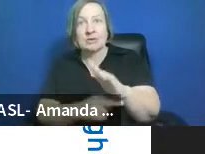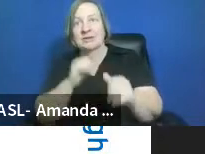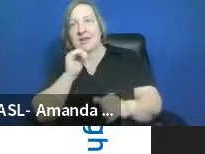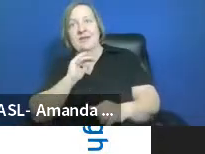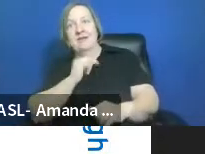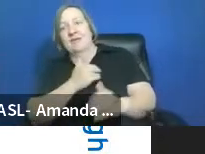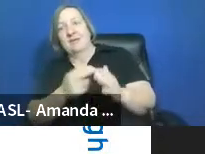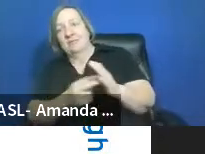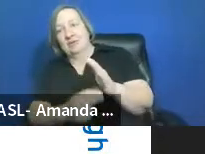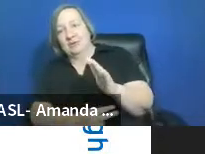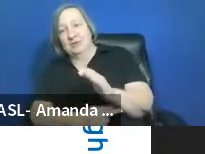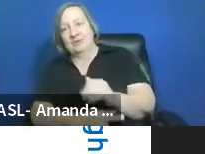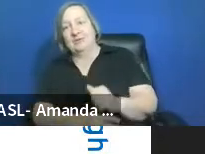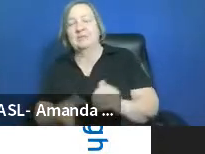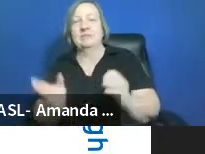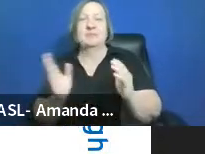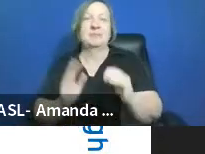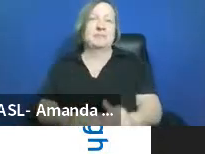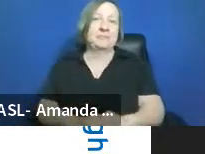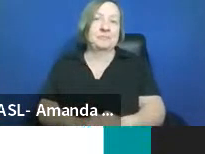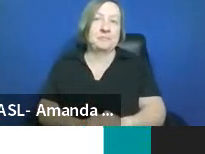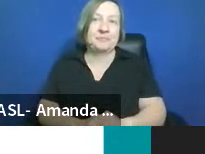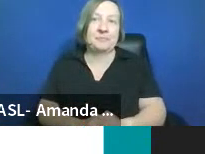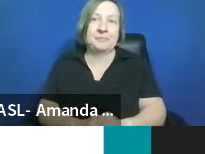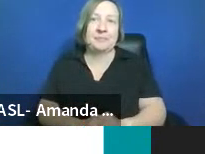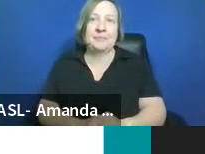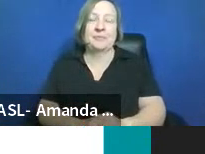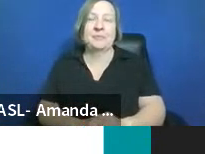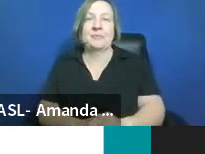bridge. Next slide.